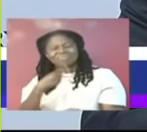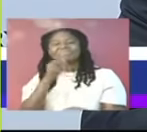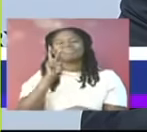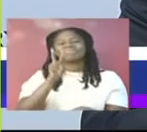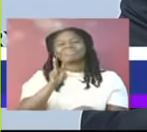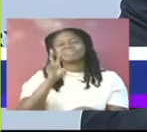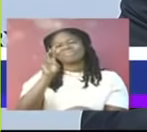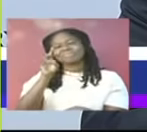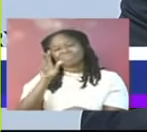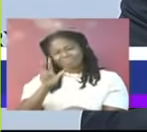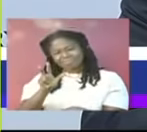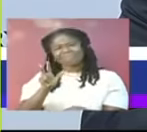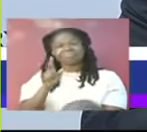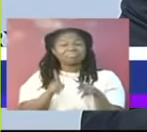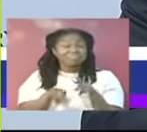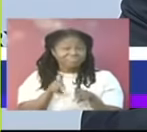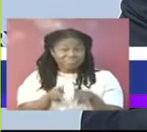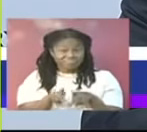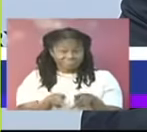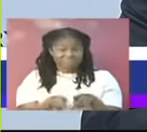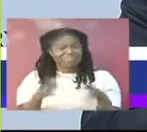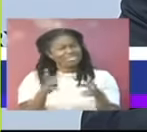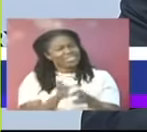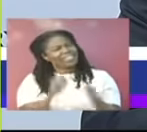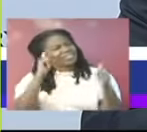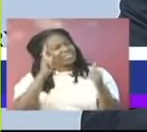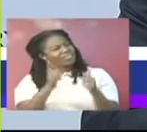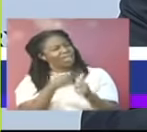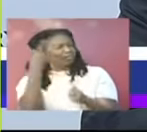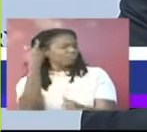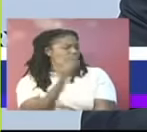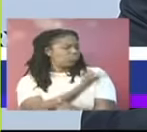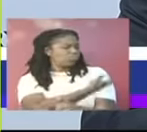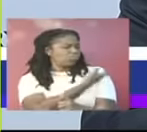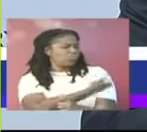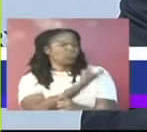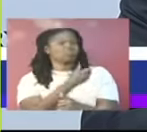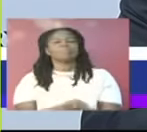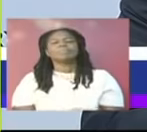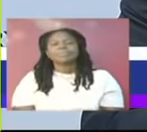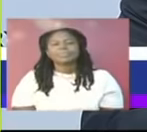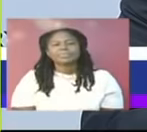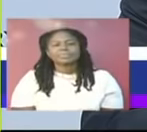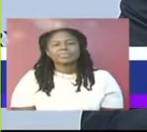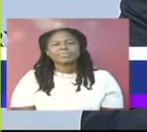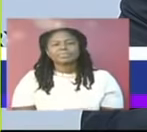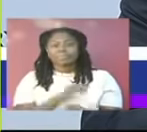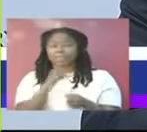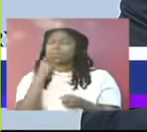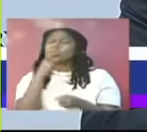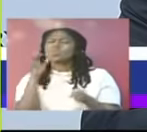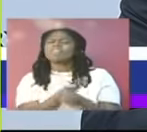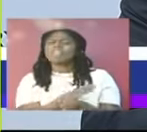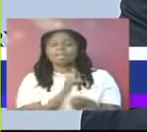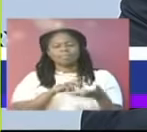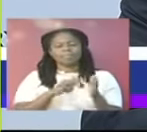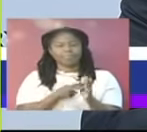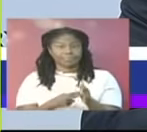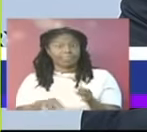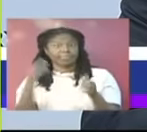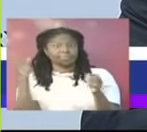335,273 individuals who have received at least their first dose, and the total individuals fully vaccinated, meaning having received the first